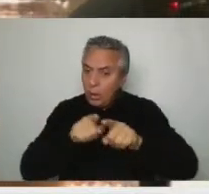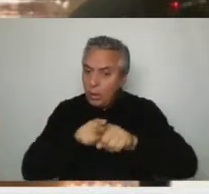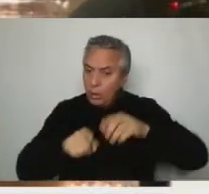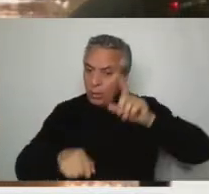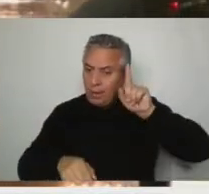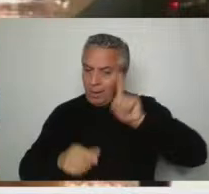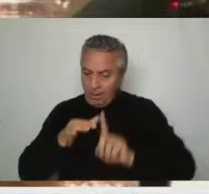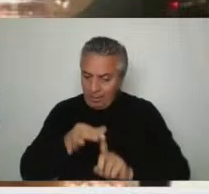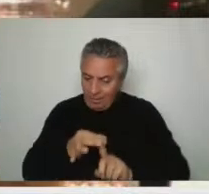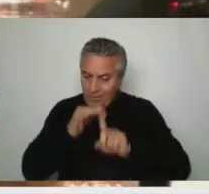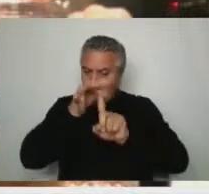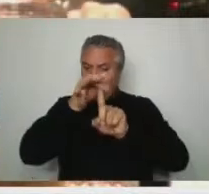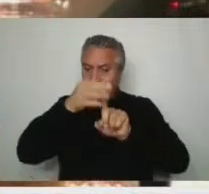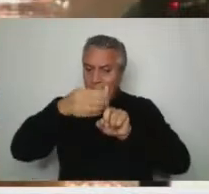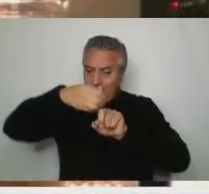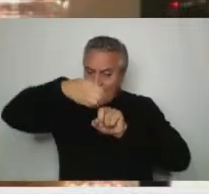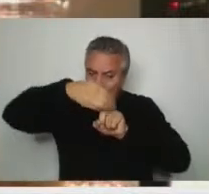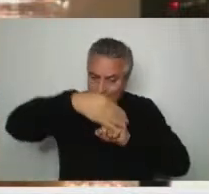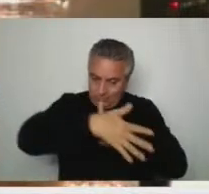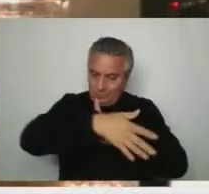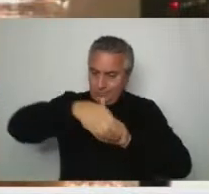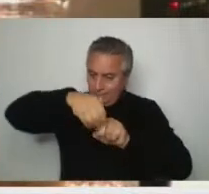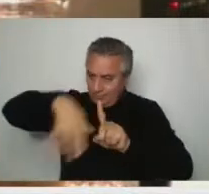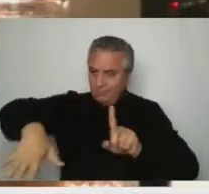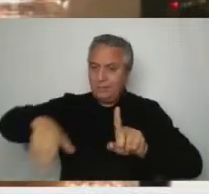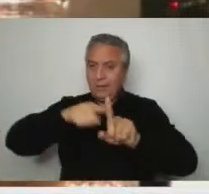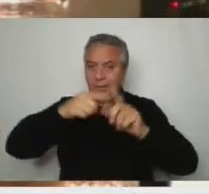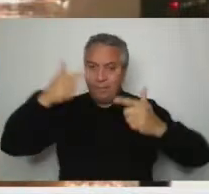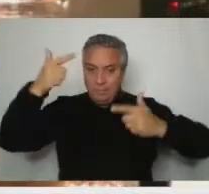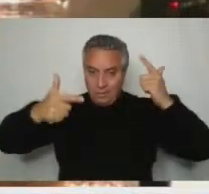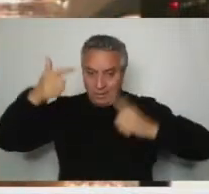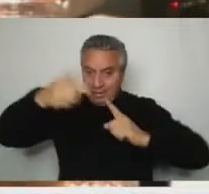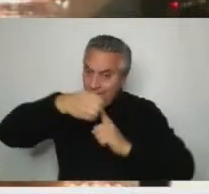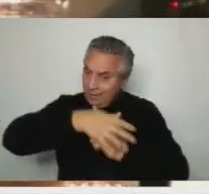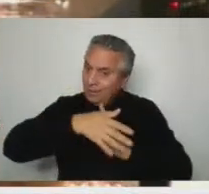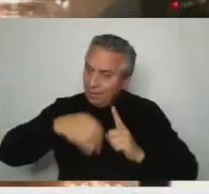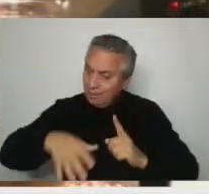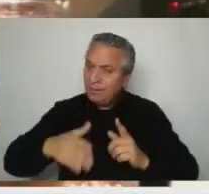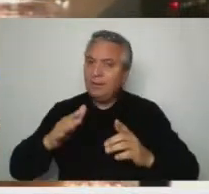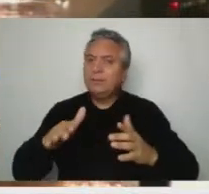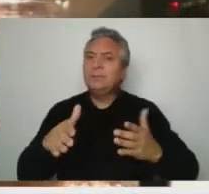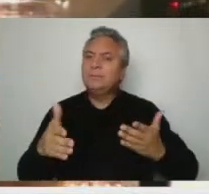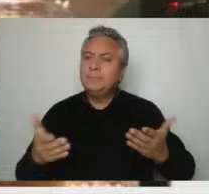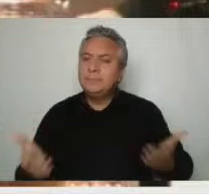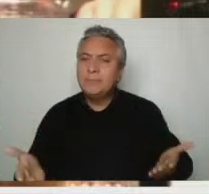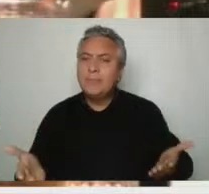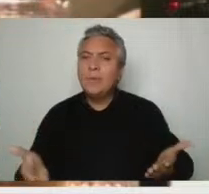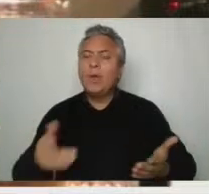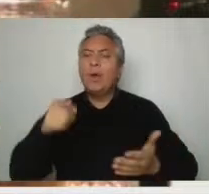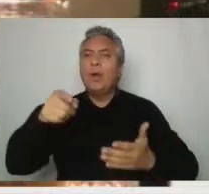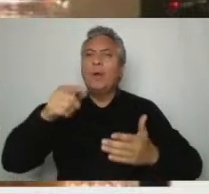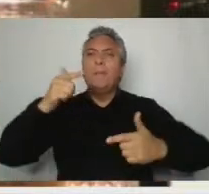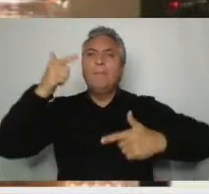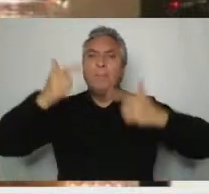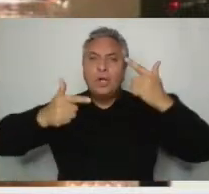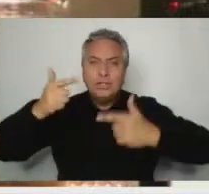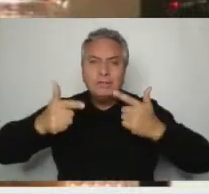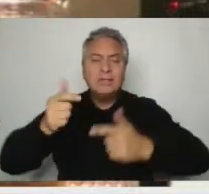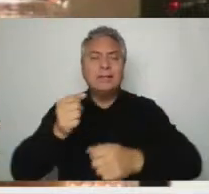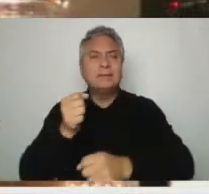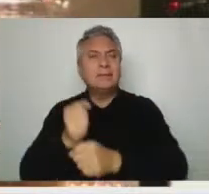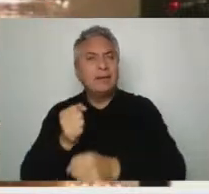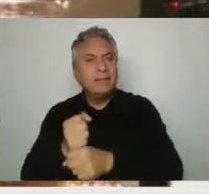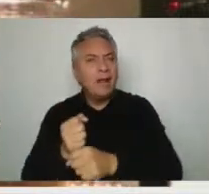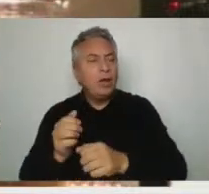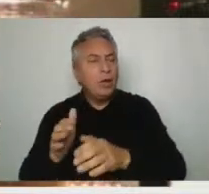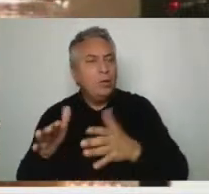policy. But I do realize that I think that it also, as mentioned by others,